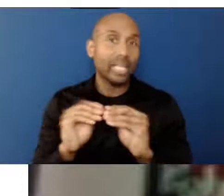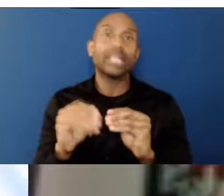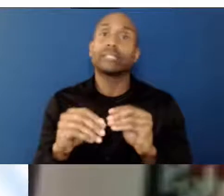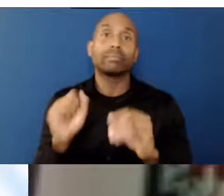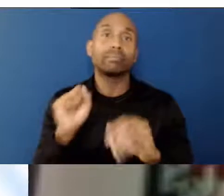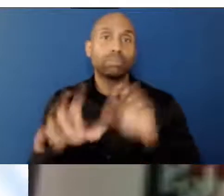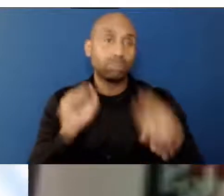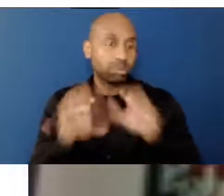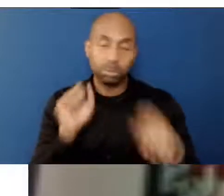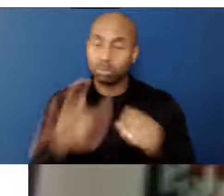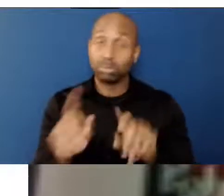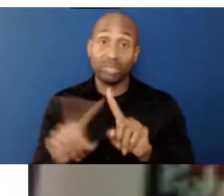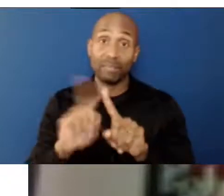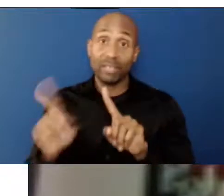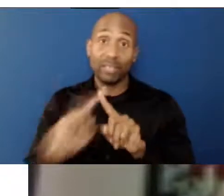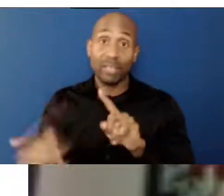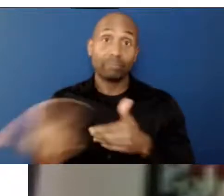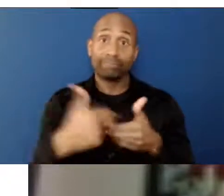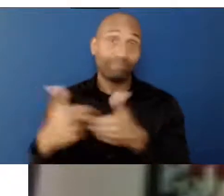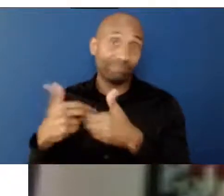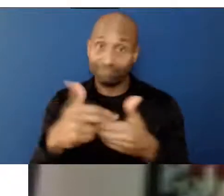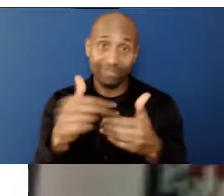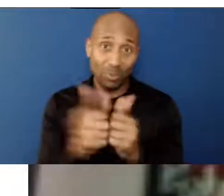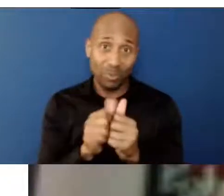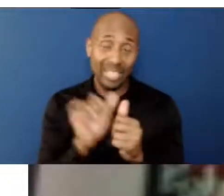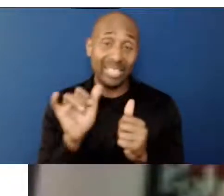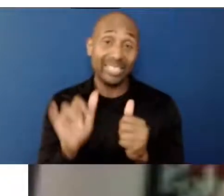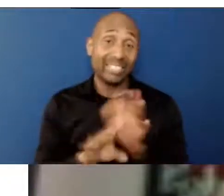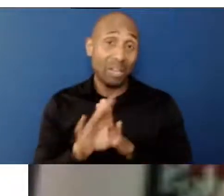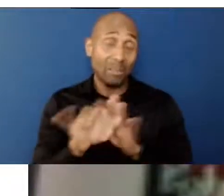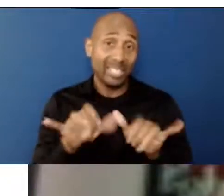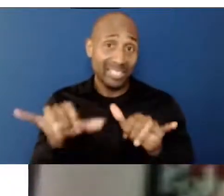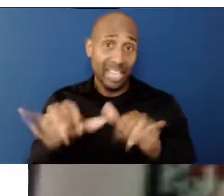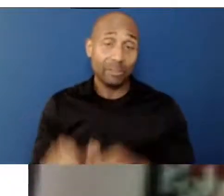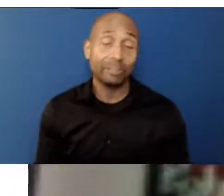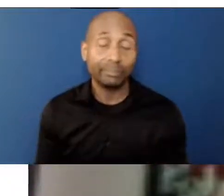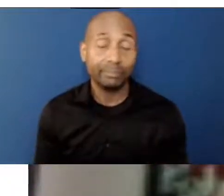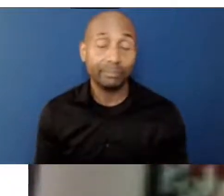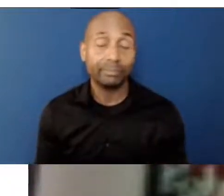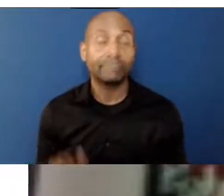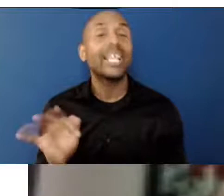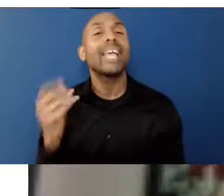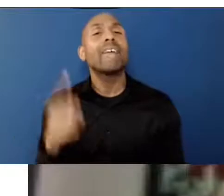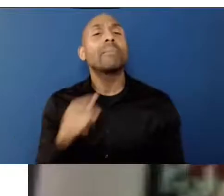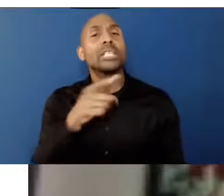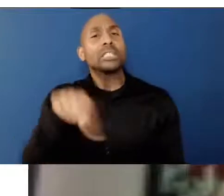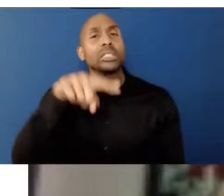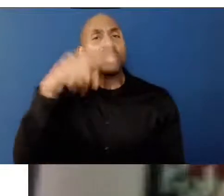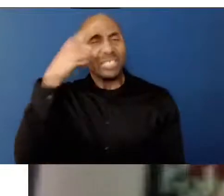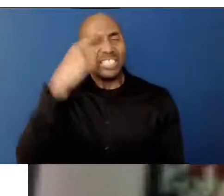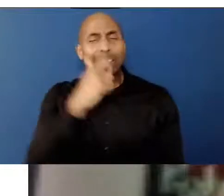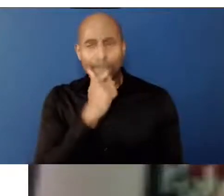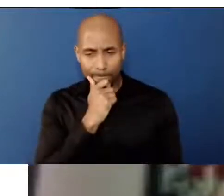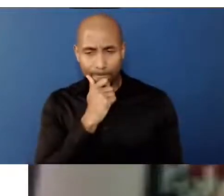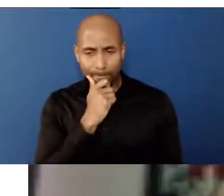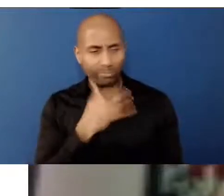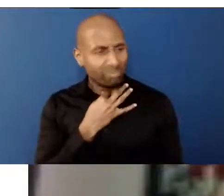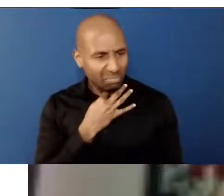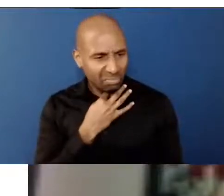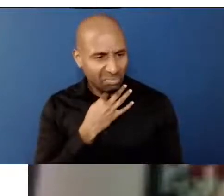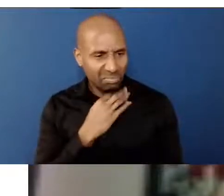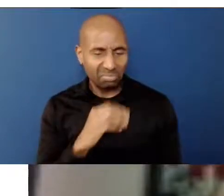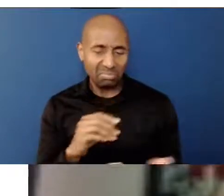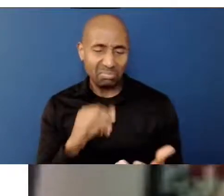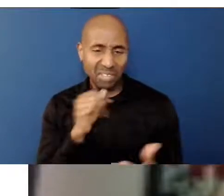who's contributed to this work. And, if you're hearing this and thinking, gosh, I really haven't, been invited or known about an opportunity